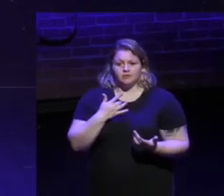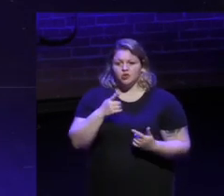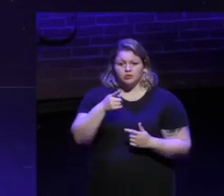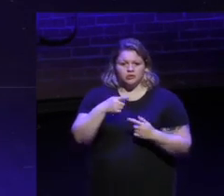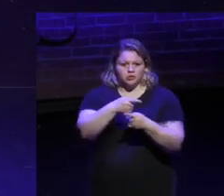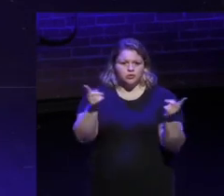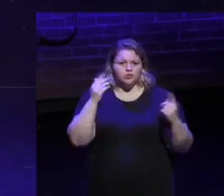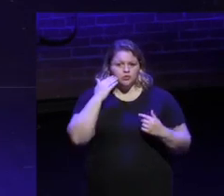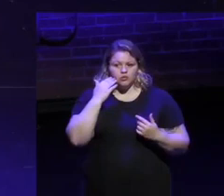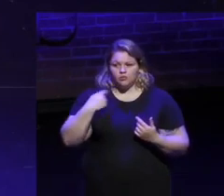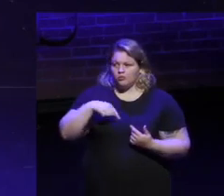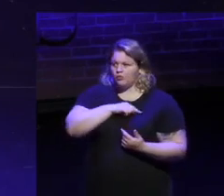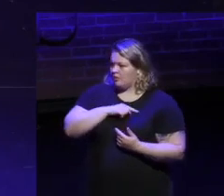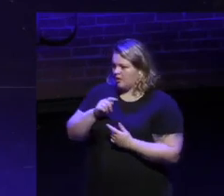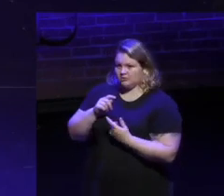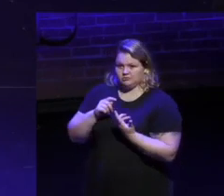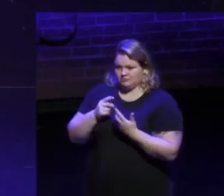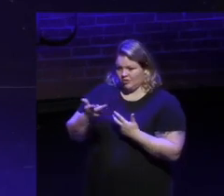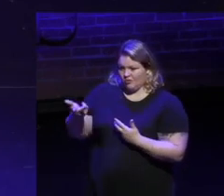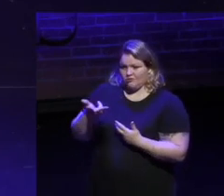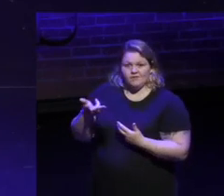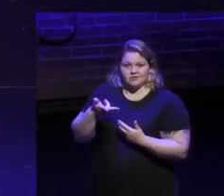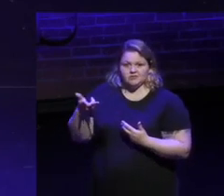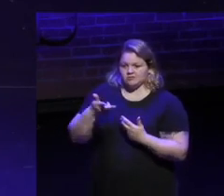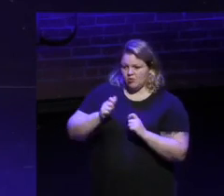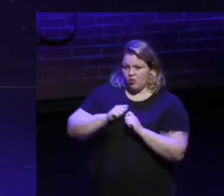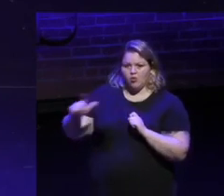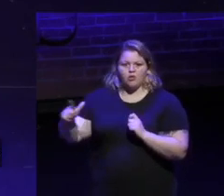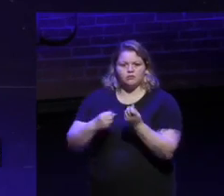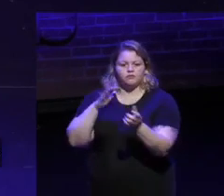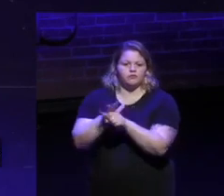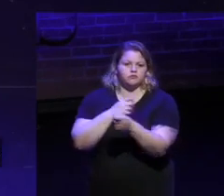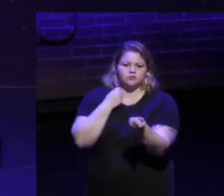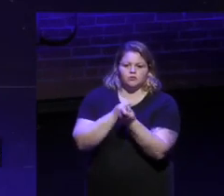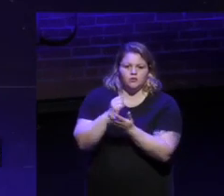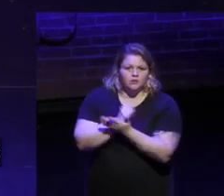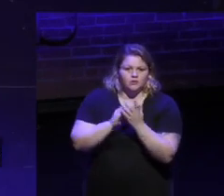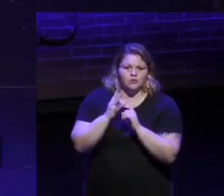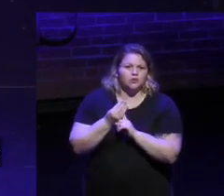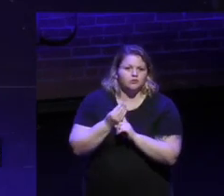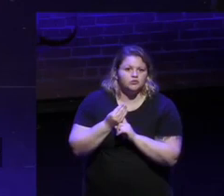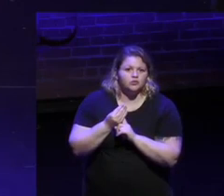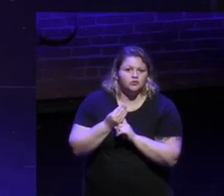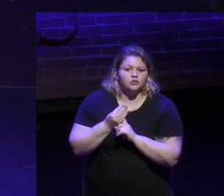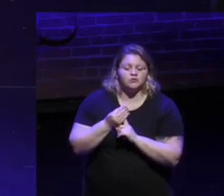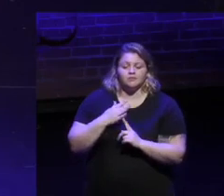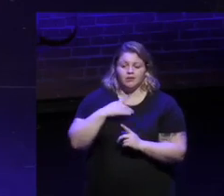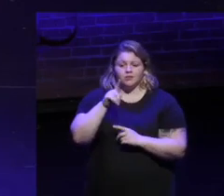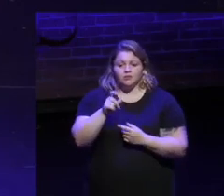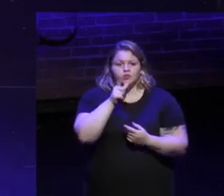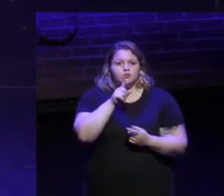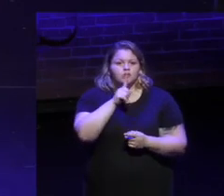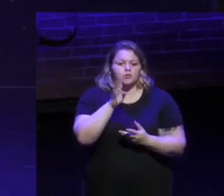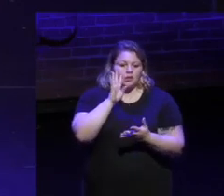certainly supportive of art and culture, but who's actually going to embed the structure, the funding, in state government in a way that's going to allow